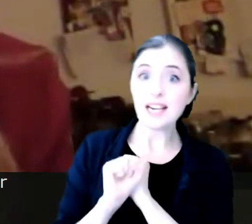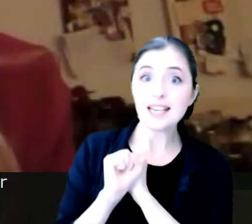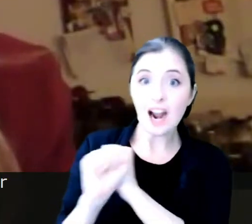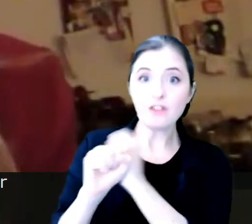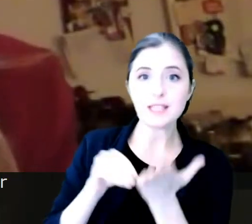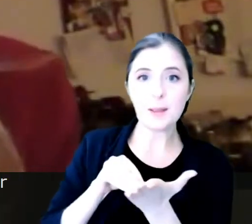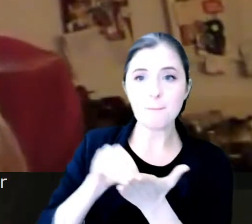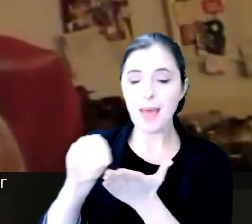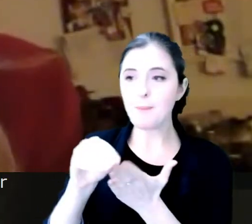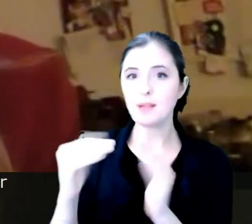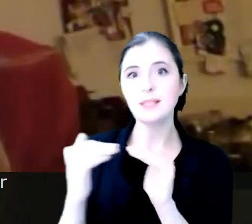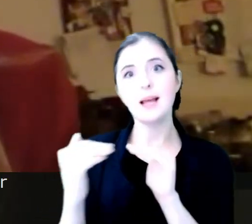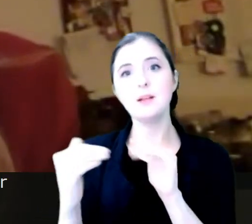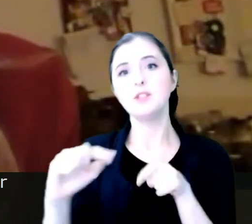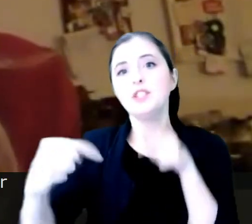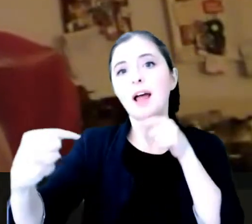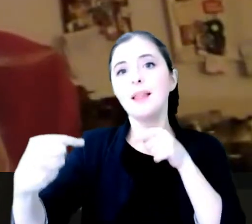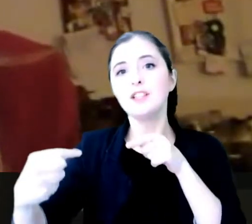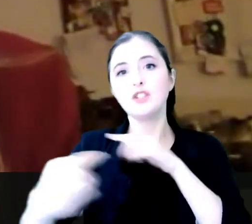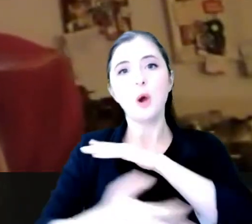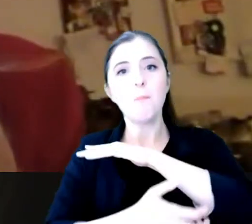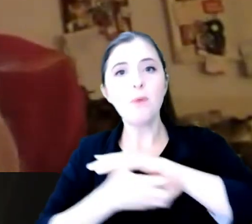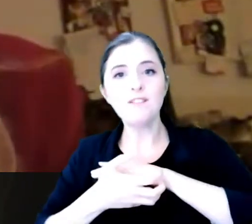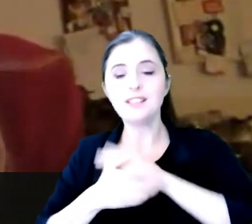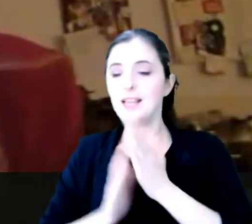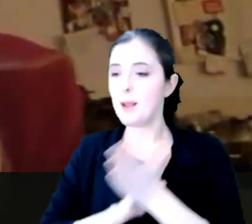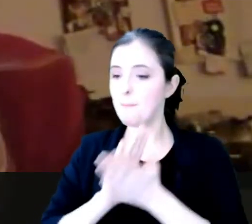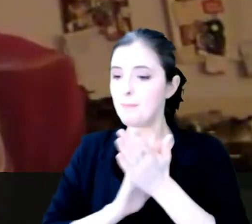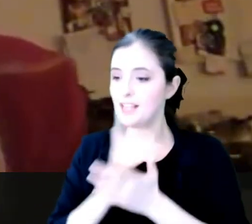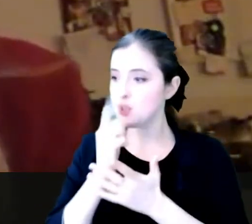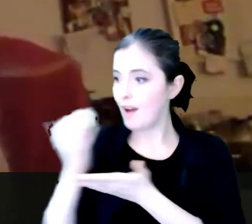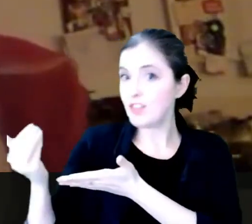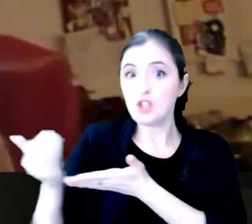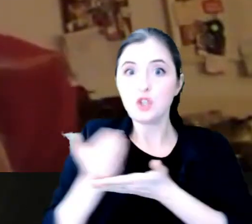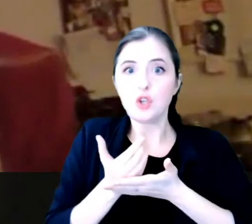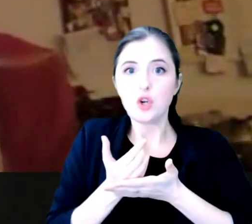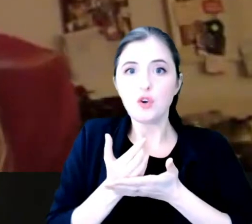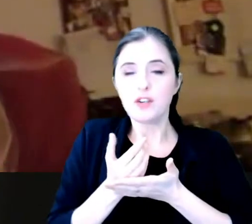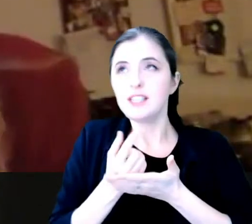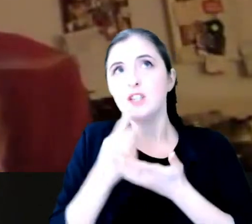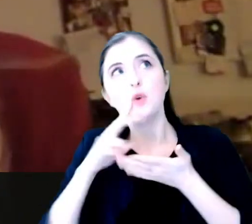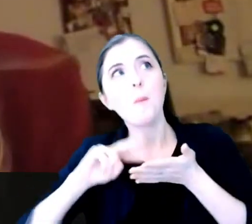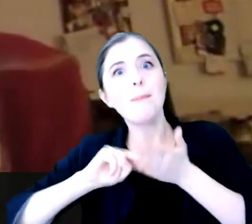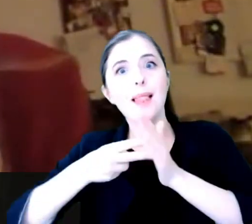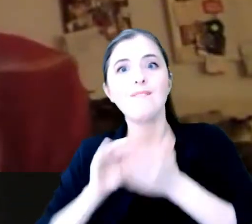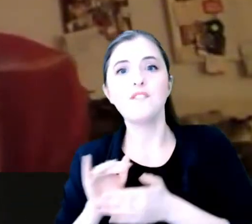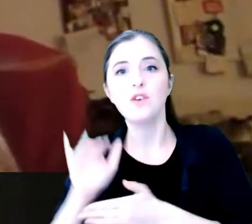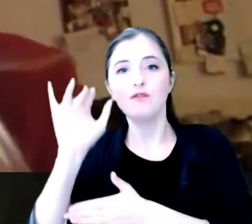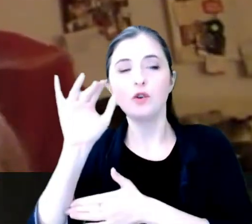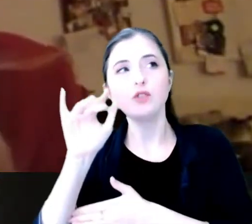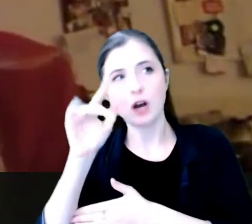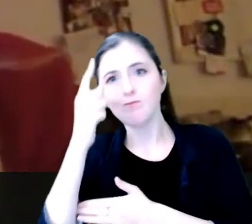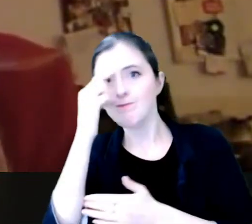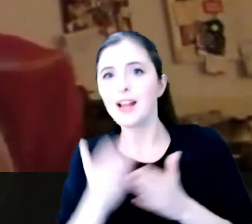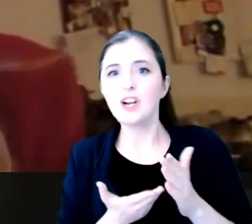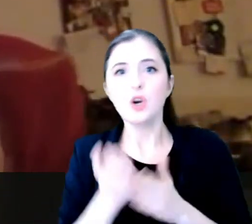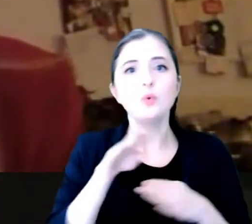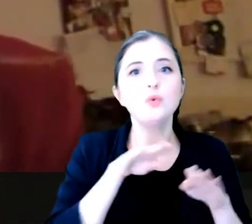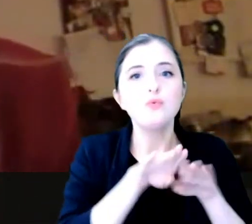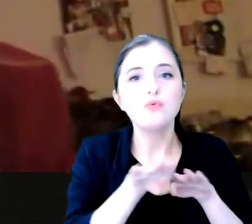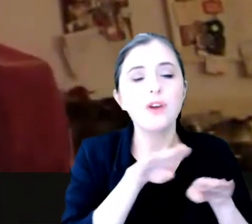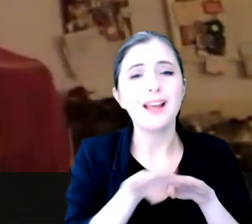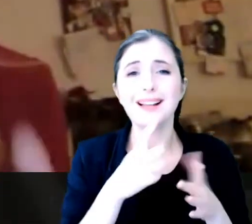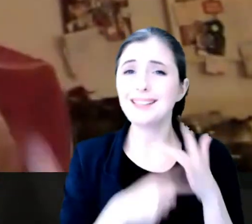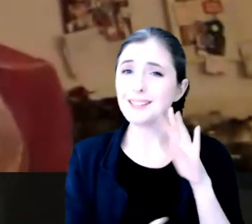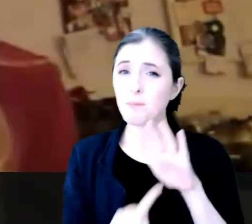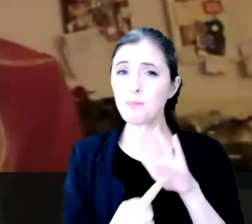poverty. It's something that enables you to have the security to plan for your future, to go and train. And it's really, really important. And the Assembly